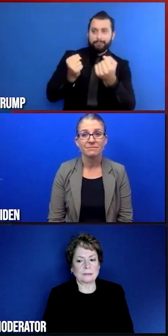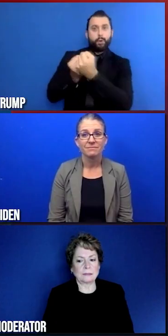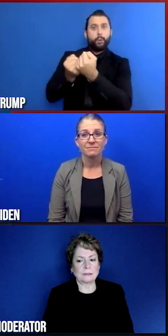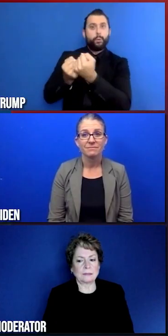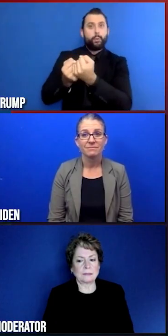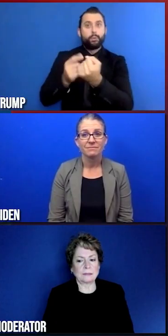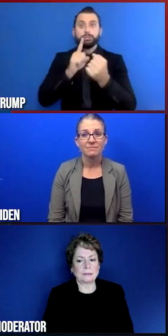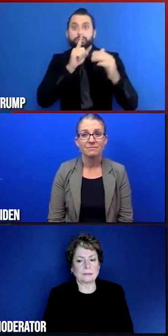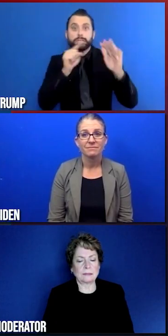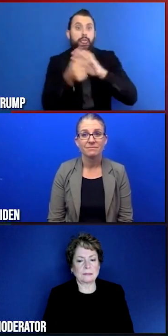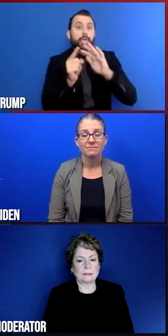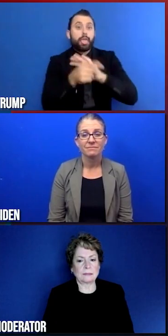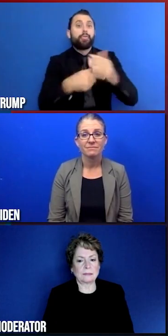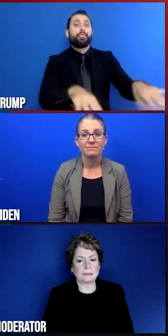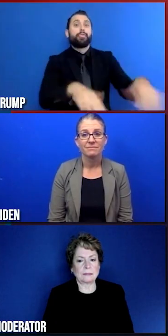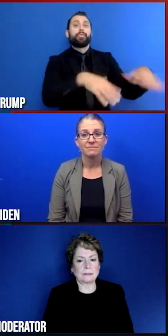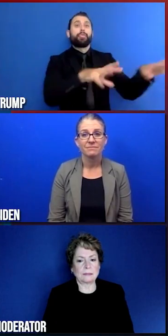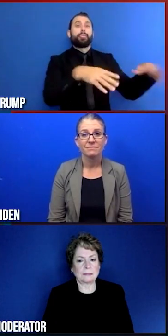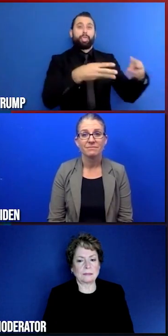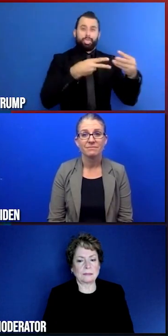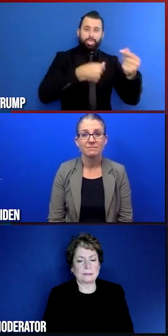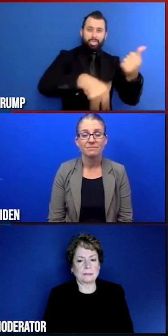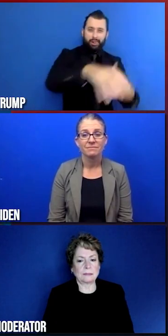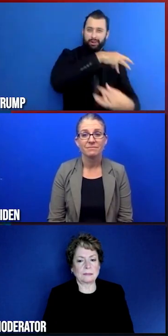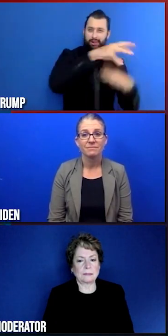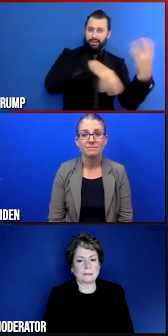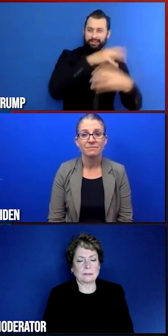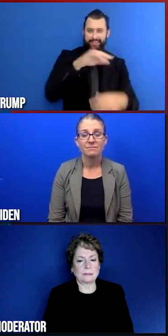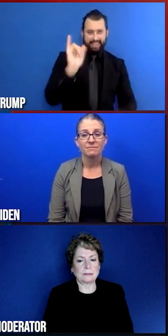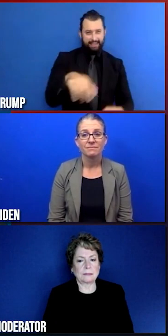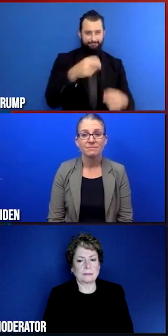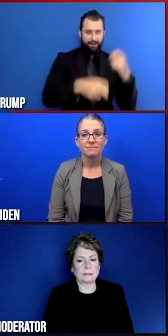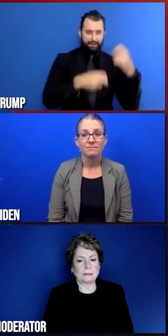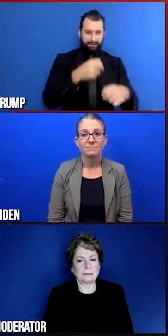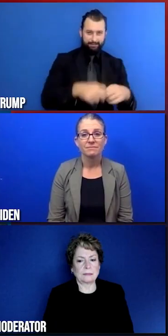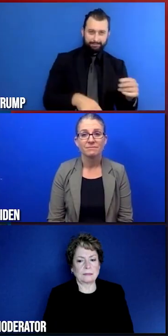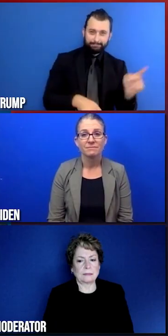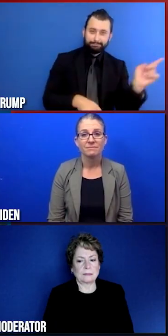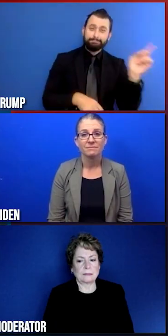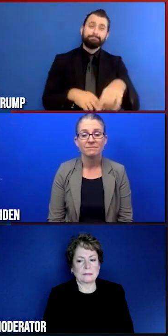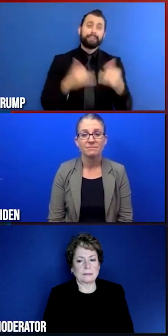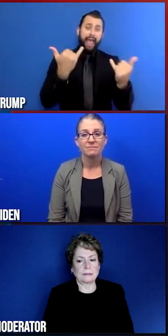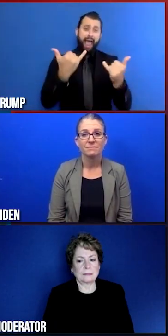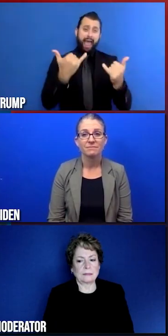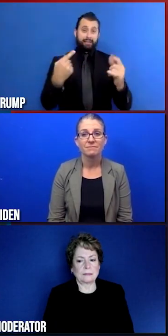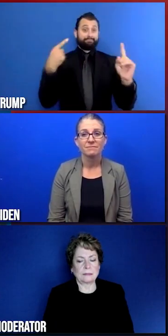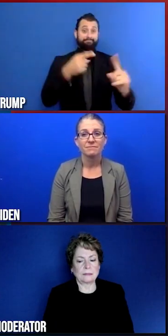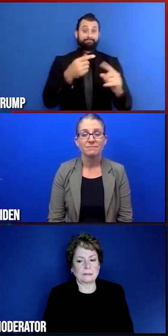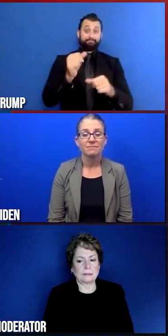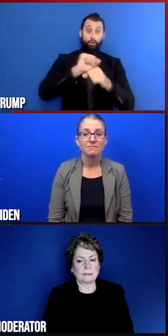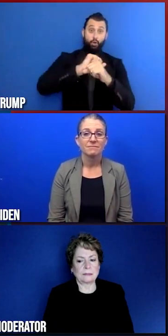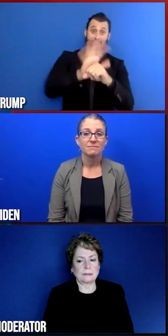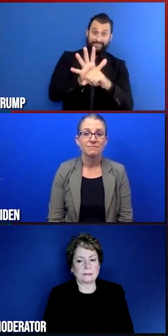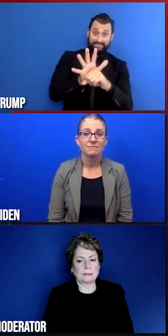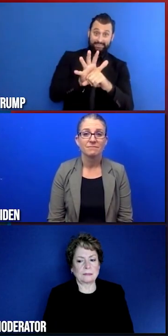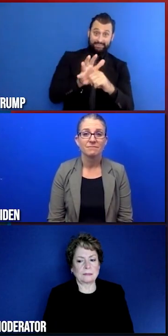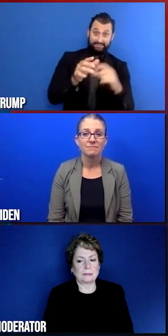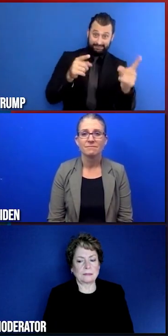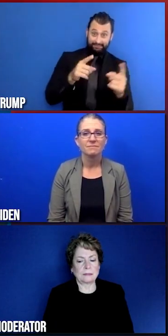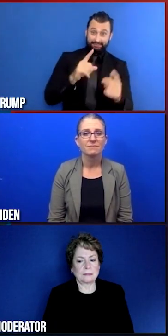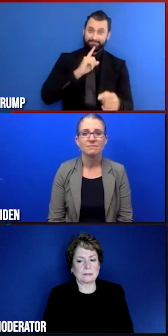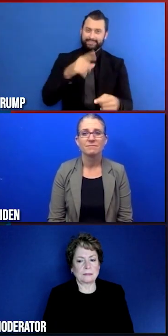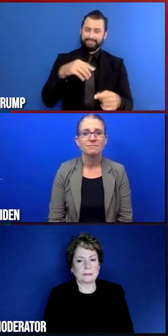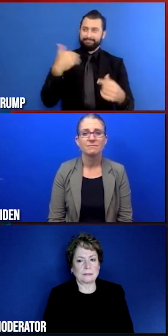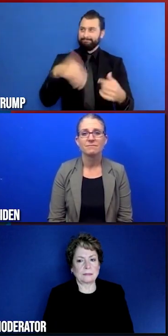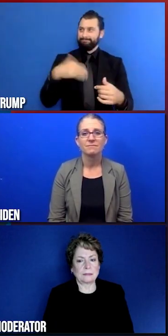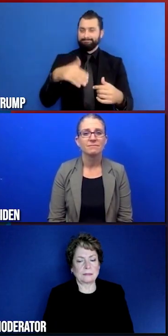was really a big bailout for badly run Democrat cities and states. All right, if I get elected, I'm running as a proud